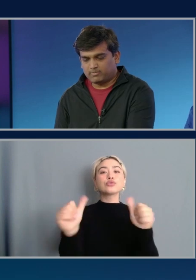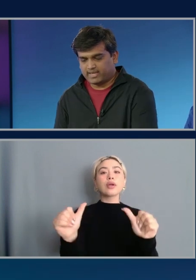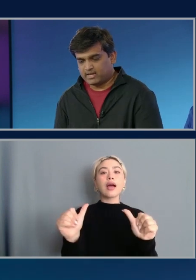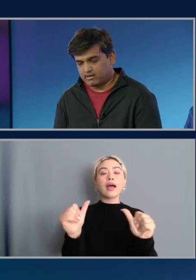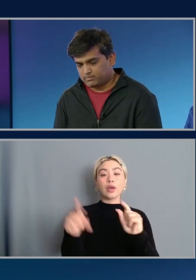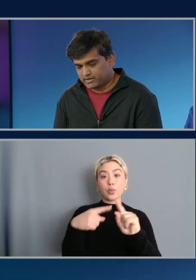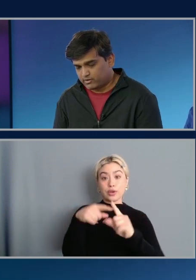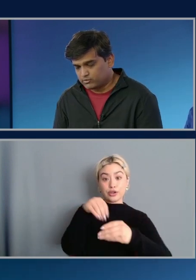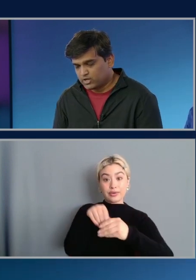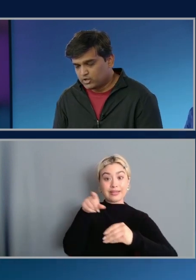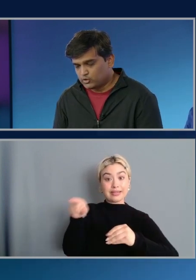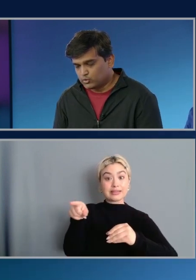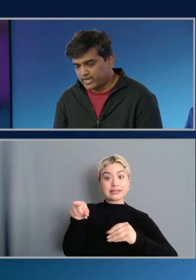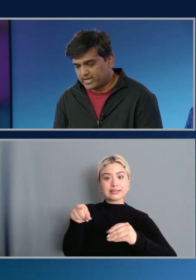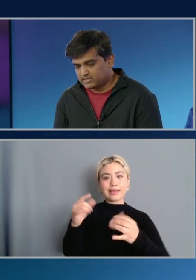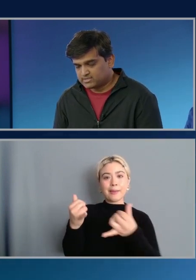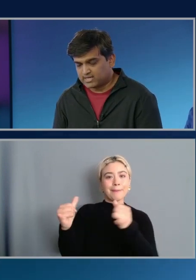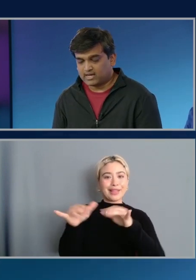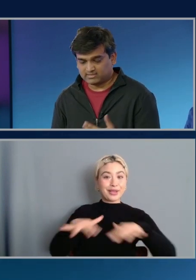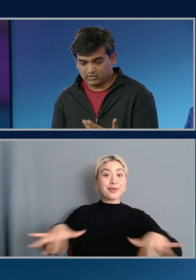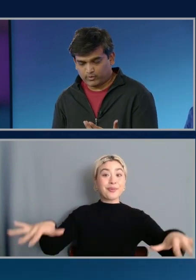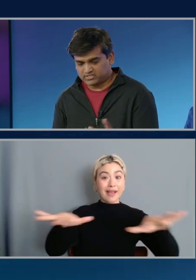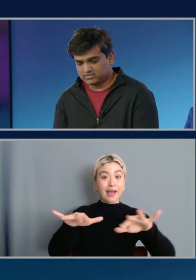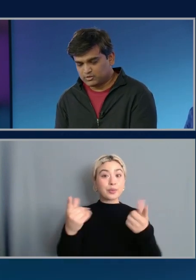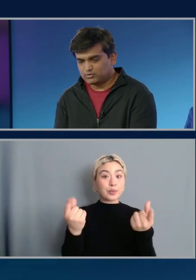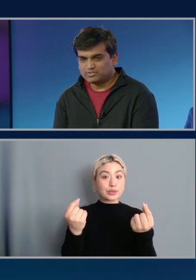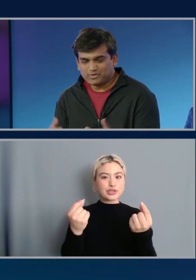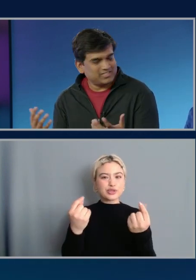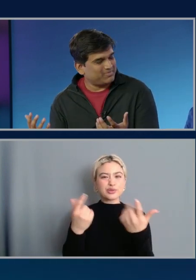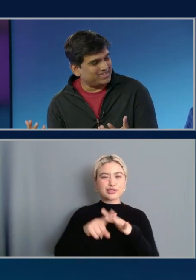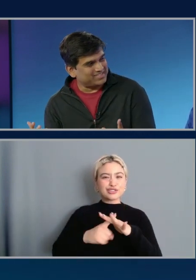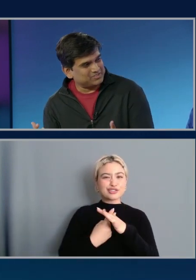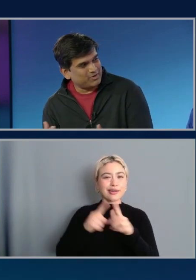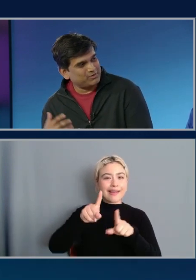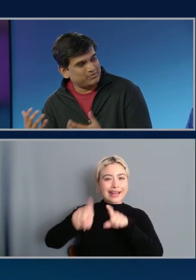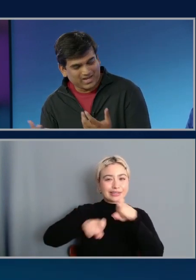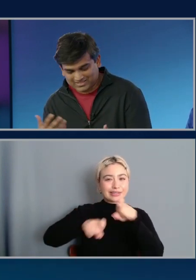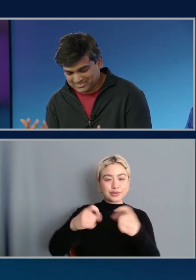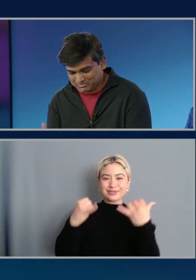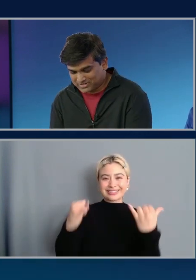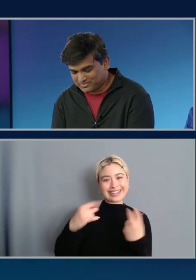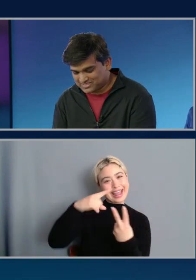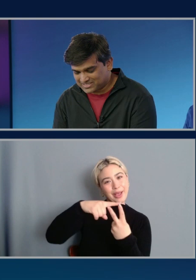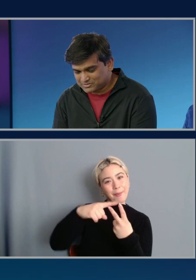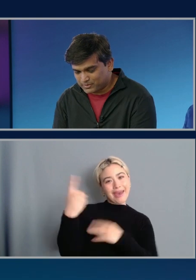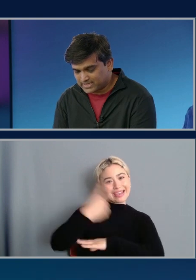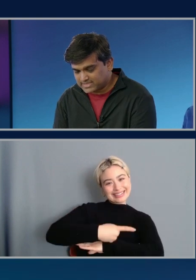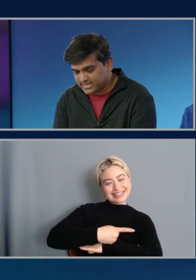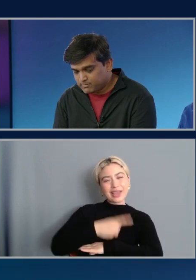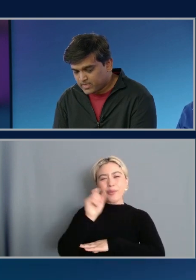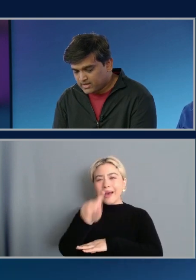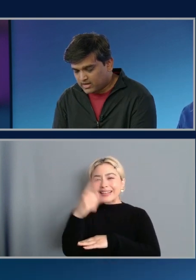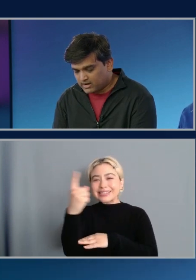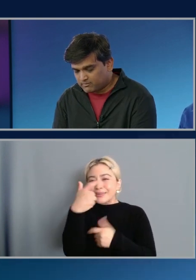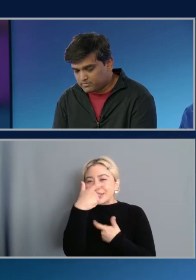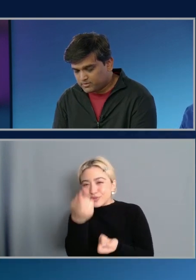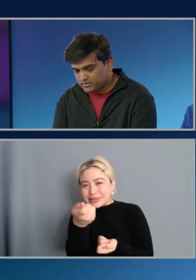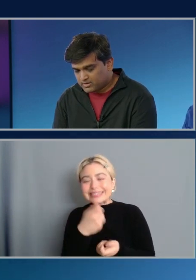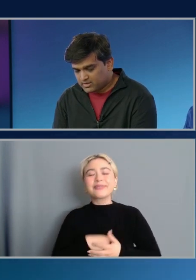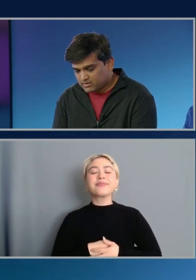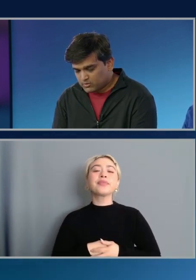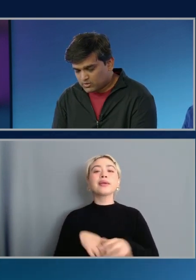this playground, you can start asking questions. So today is Pi Day, so why don't we ask something interesting? So we can say,